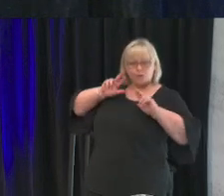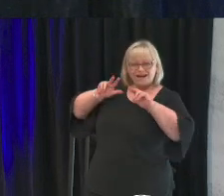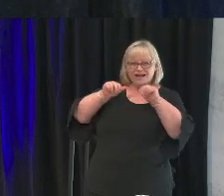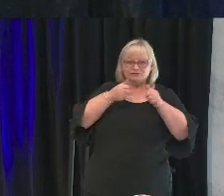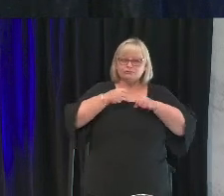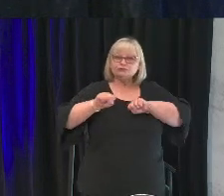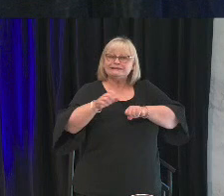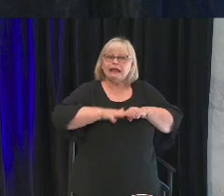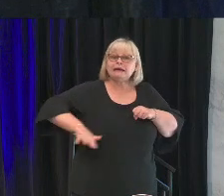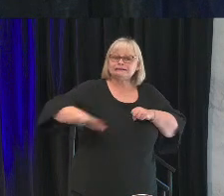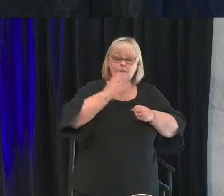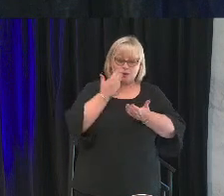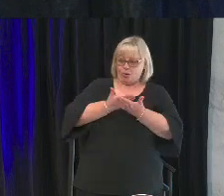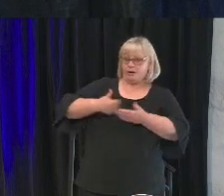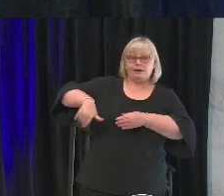while on Ngunnawal country.